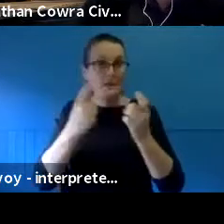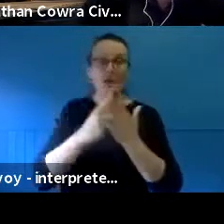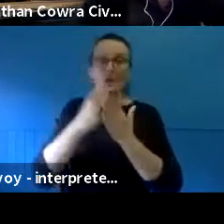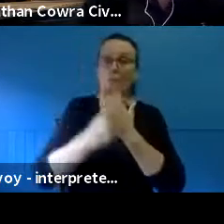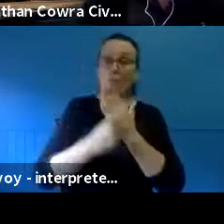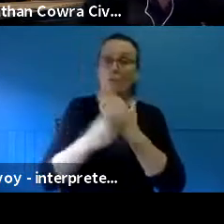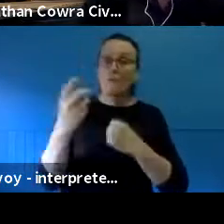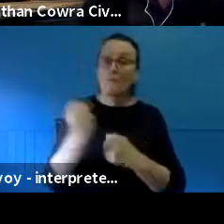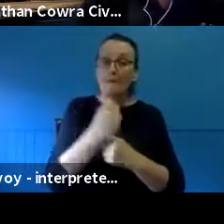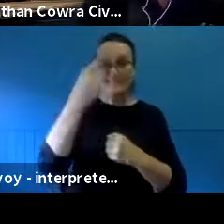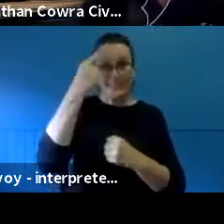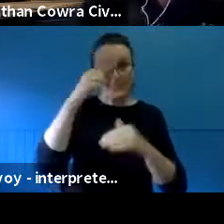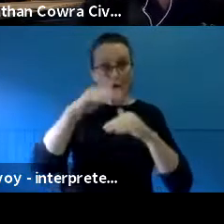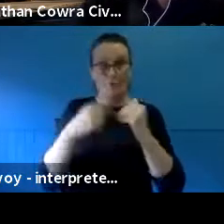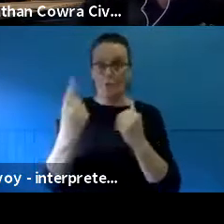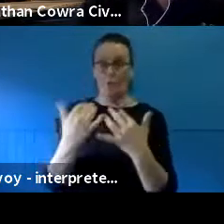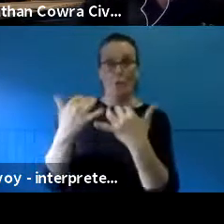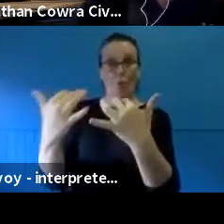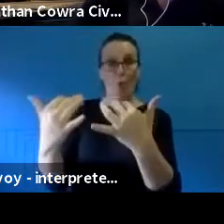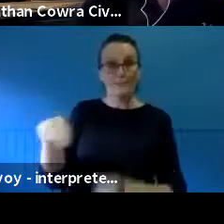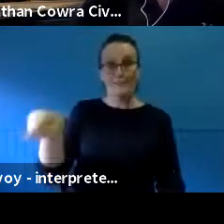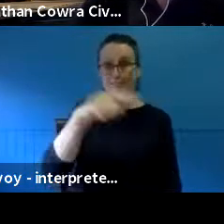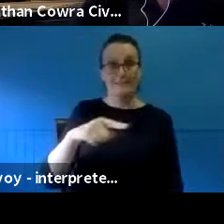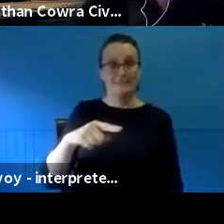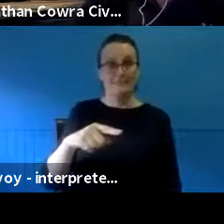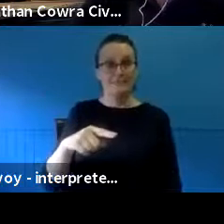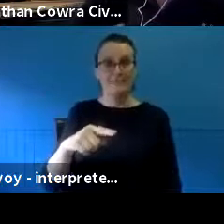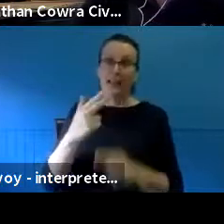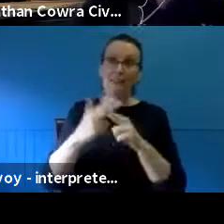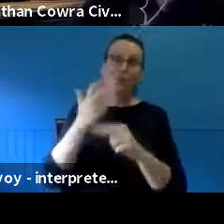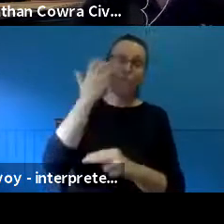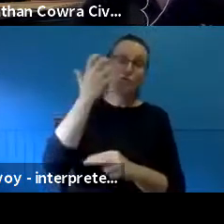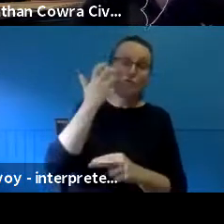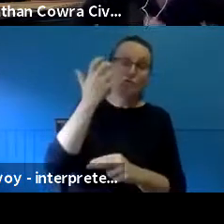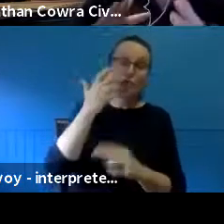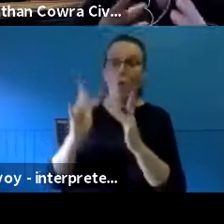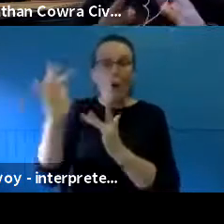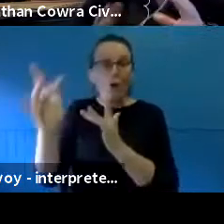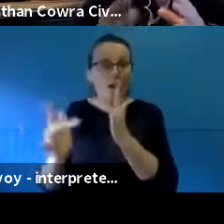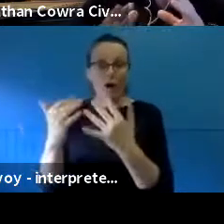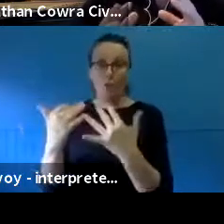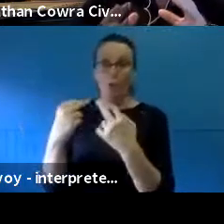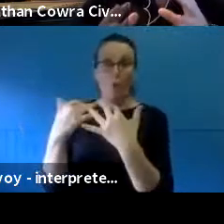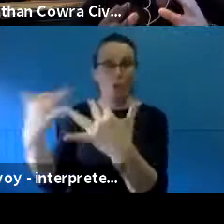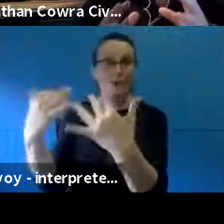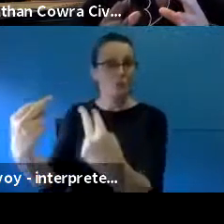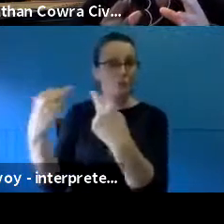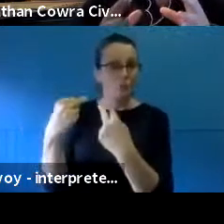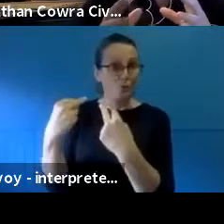at programming for audiences that are in person, but also for the future audiences that are online. And sometimes they'll be